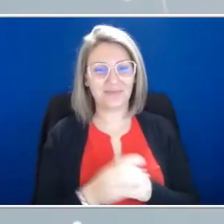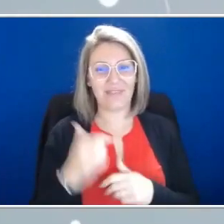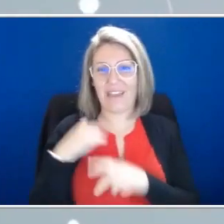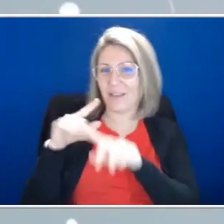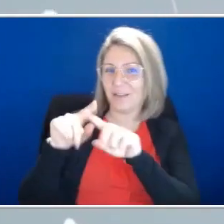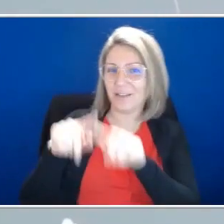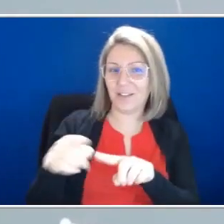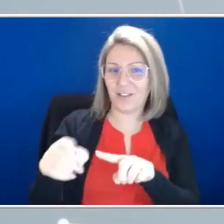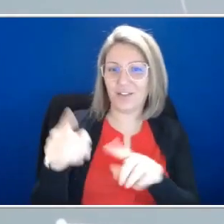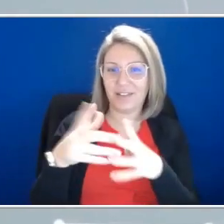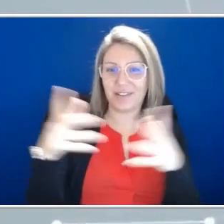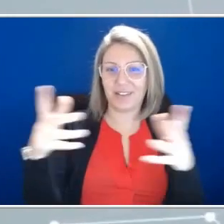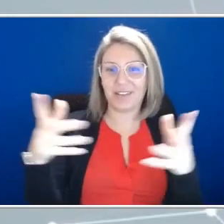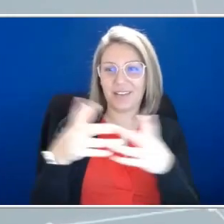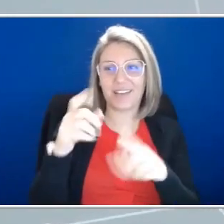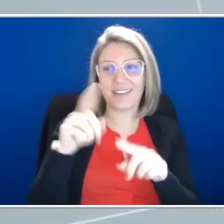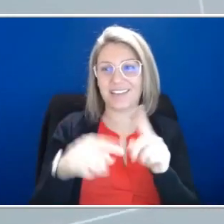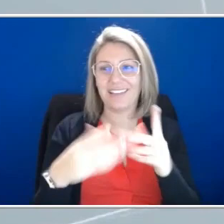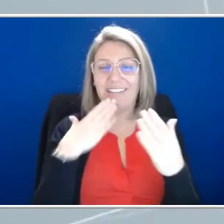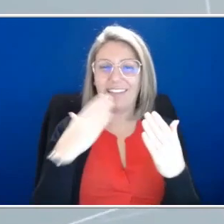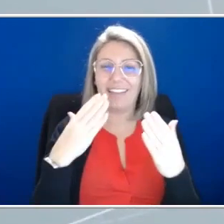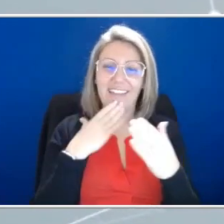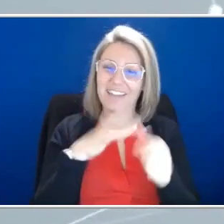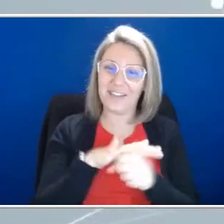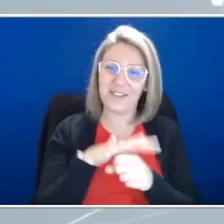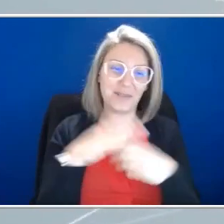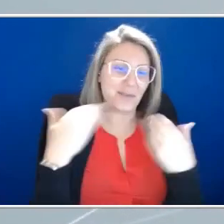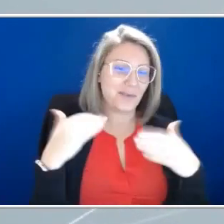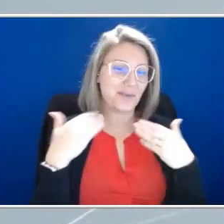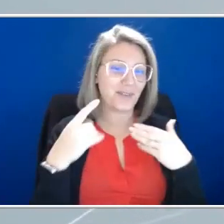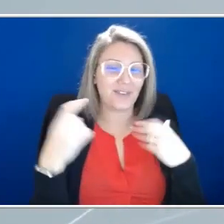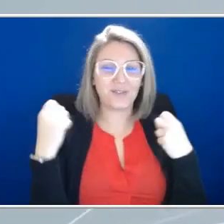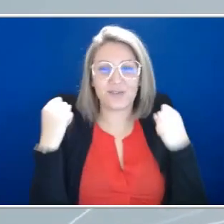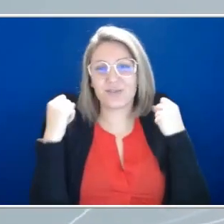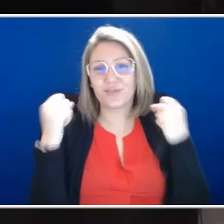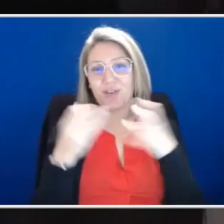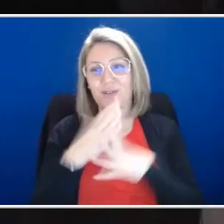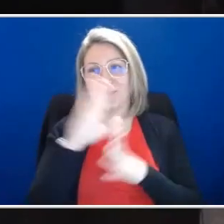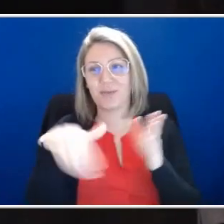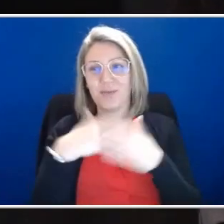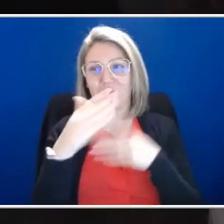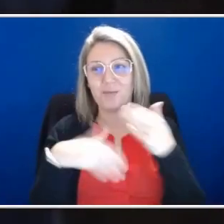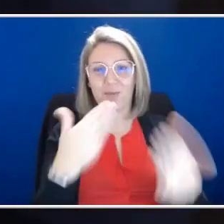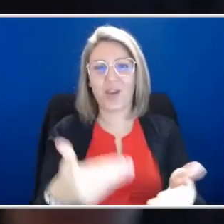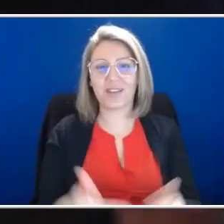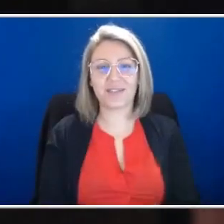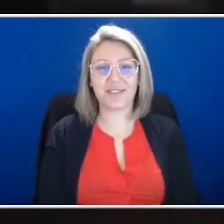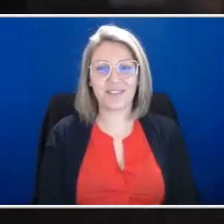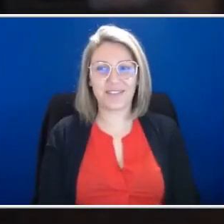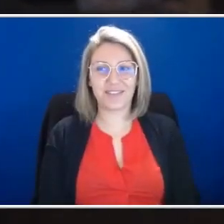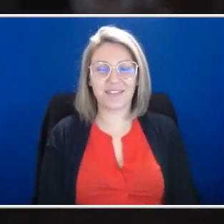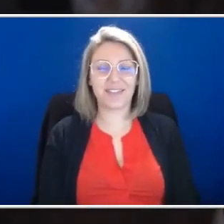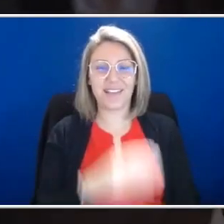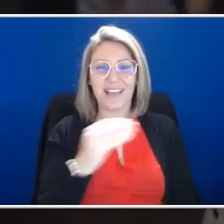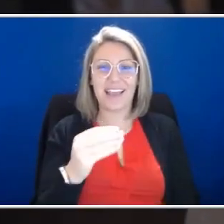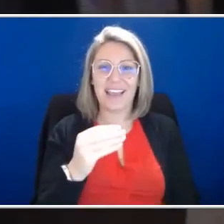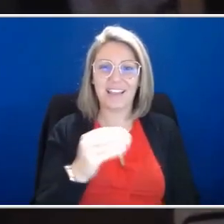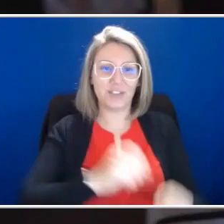lot. And I can't thank her enough for how strong she was through this whole process and being there for our